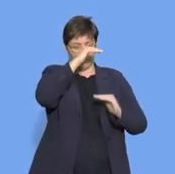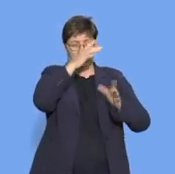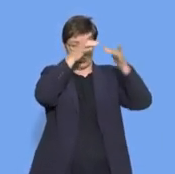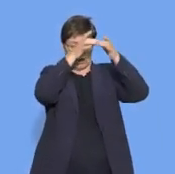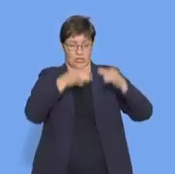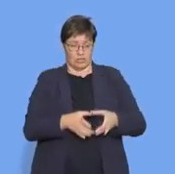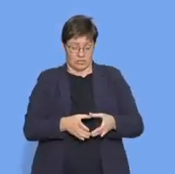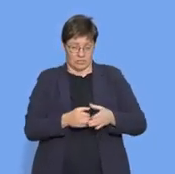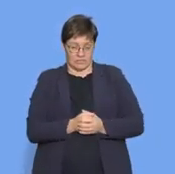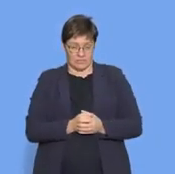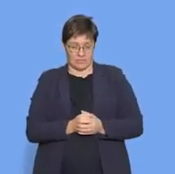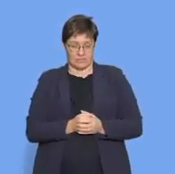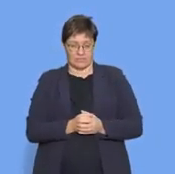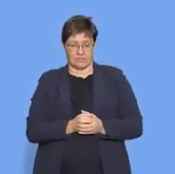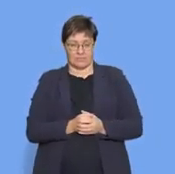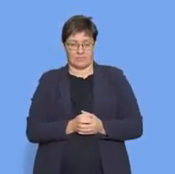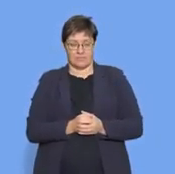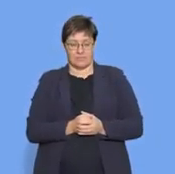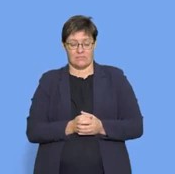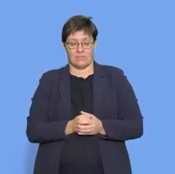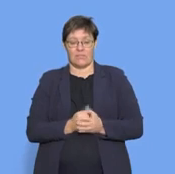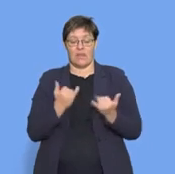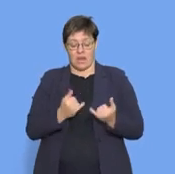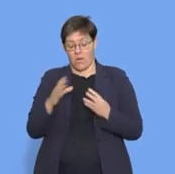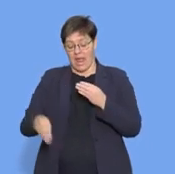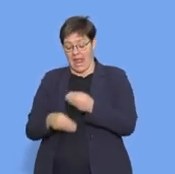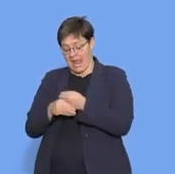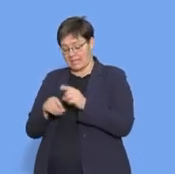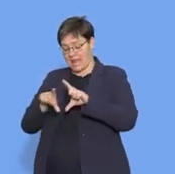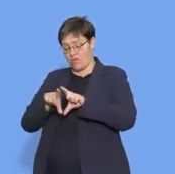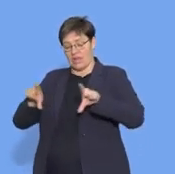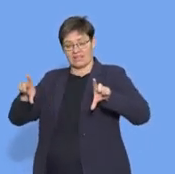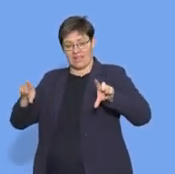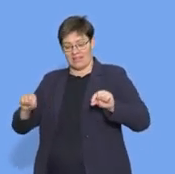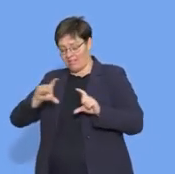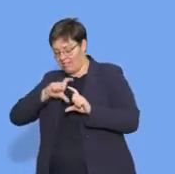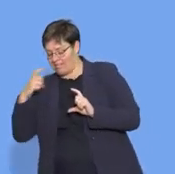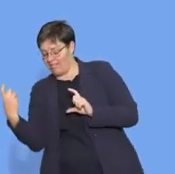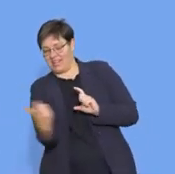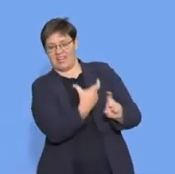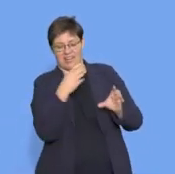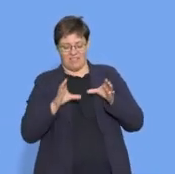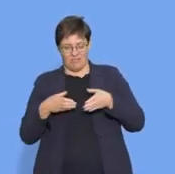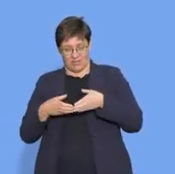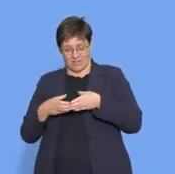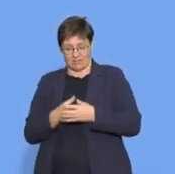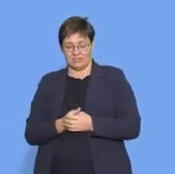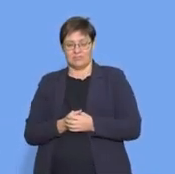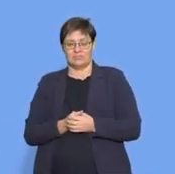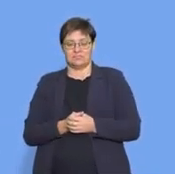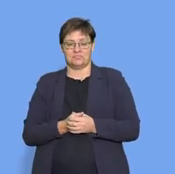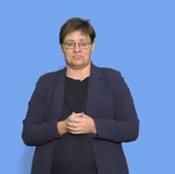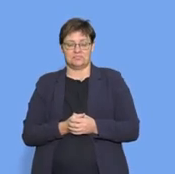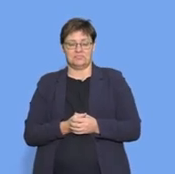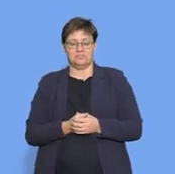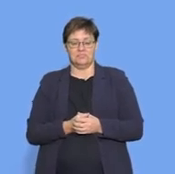top circle and my bottom circle. What I need to add is the area of the rectangle that comprises